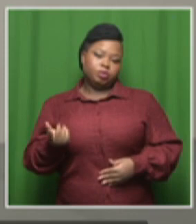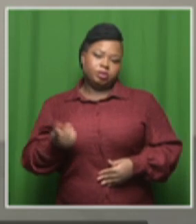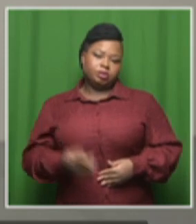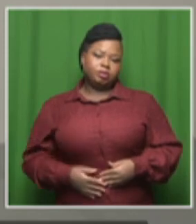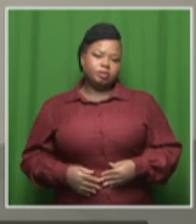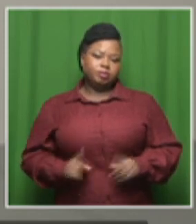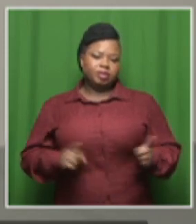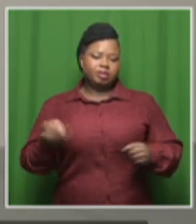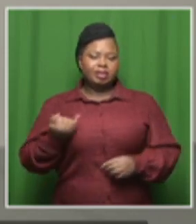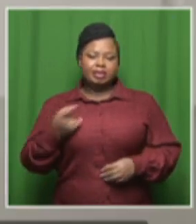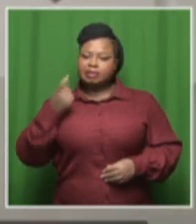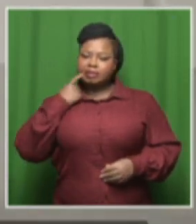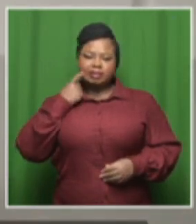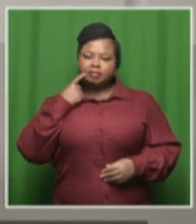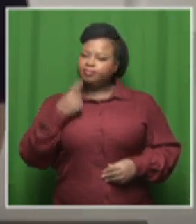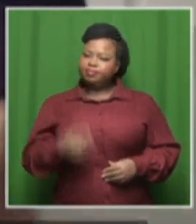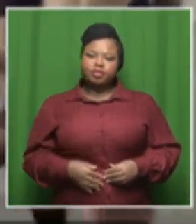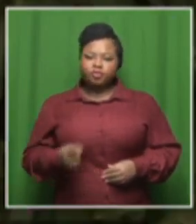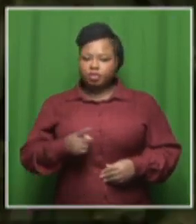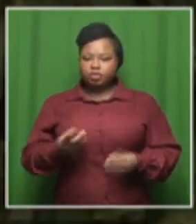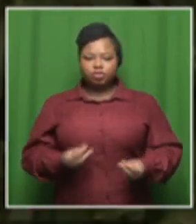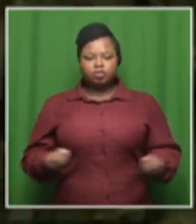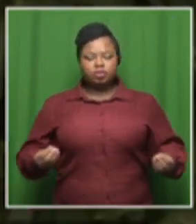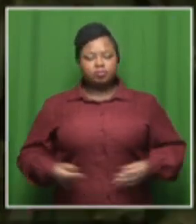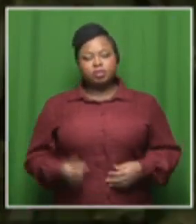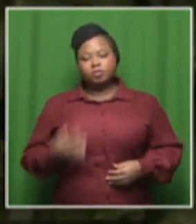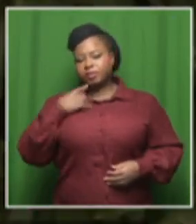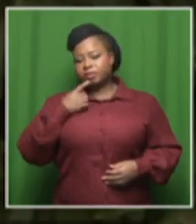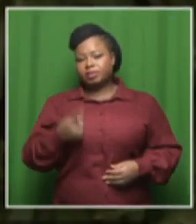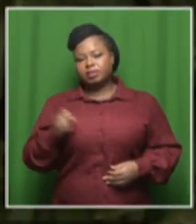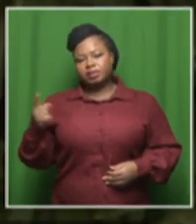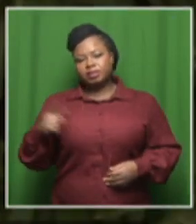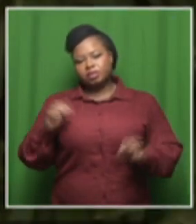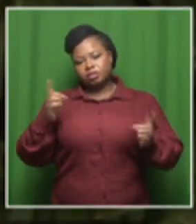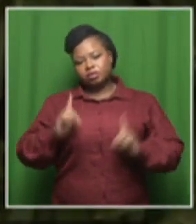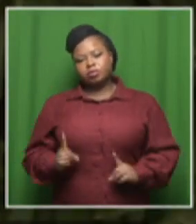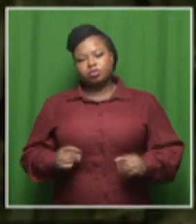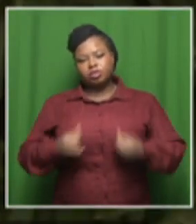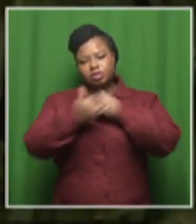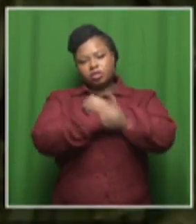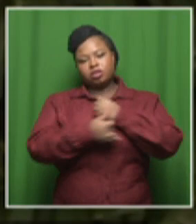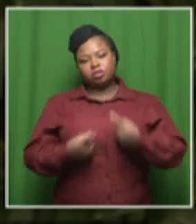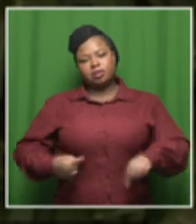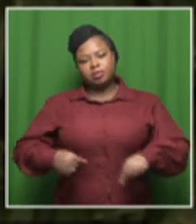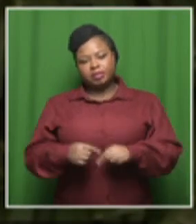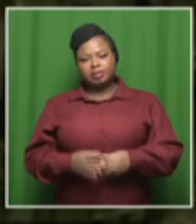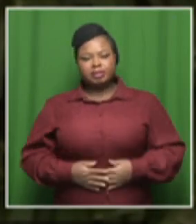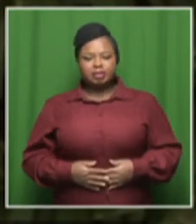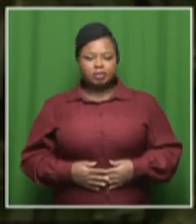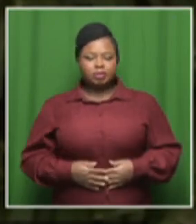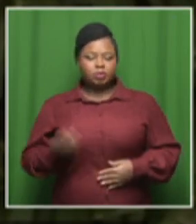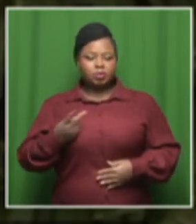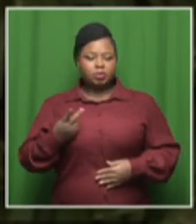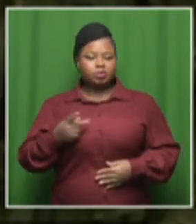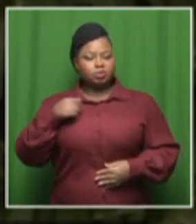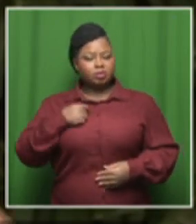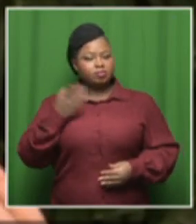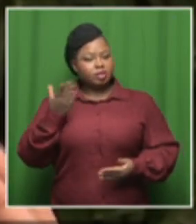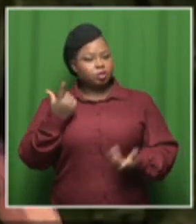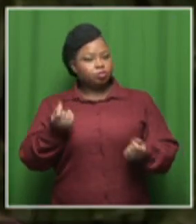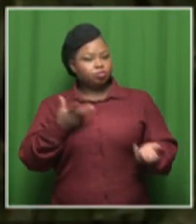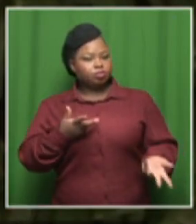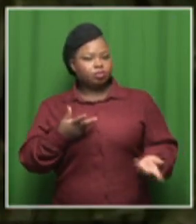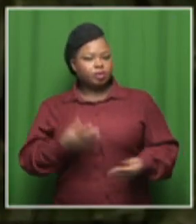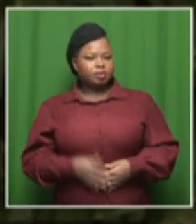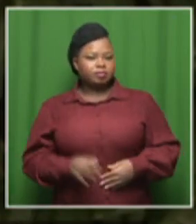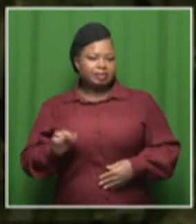is like, it's not an easy feat for these kids. So I would say these are some of the most special kids in our country. I mean, to be able to pull this off. And